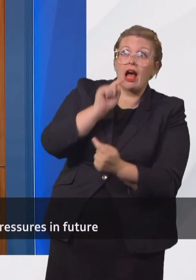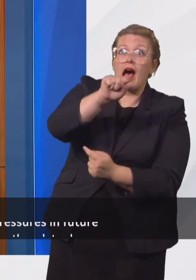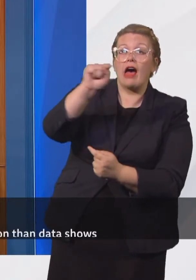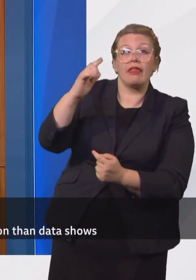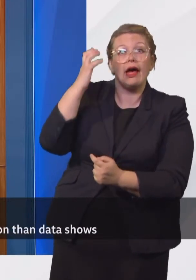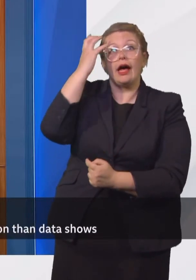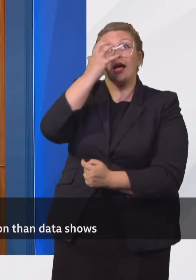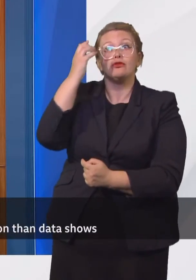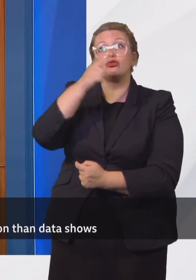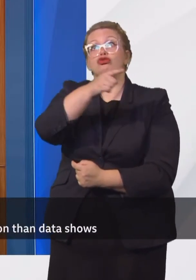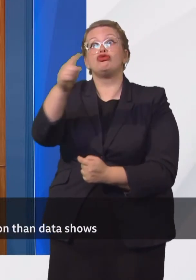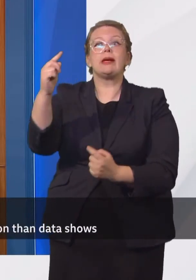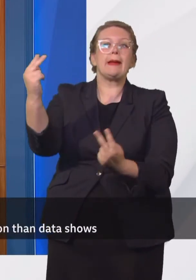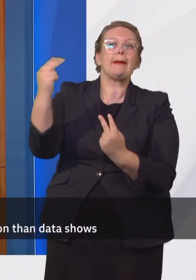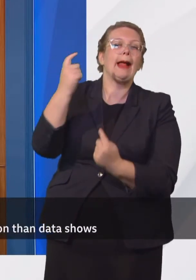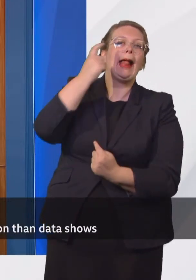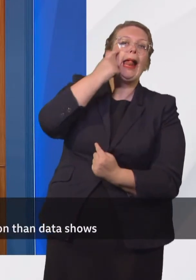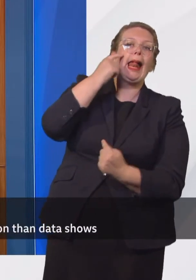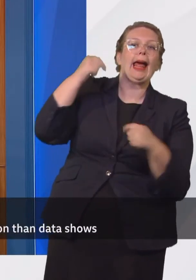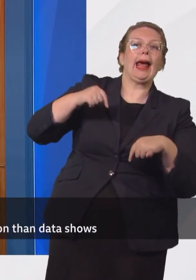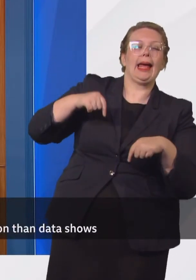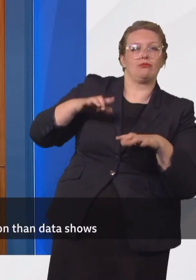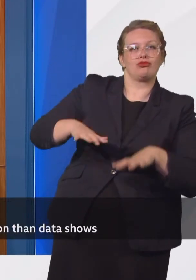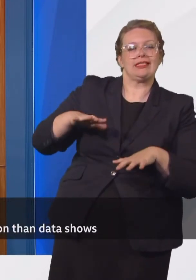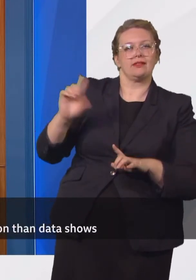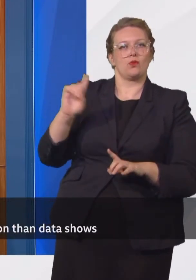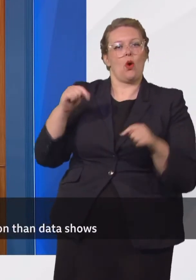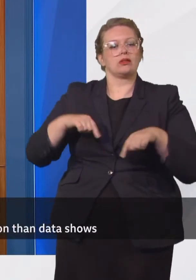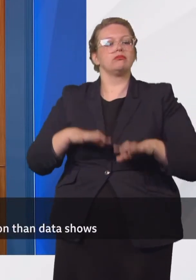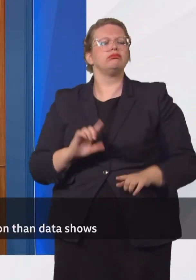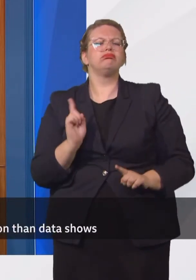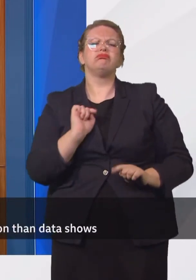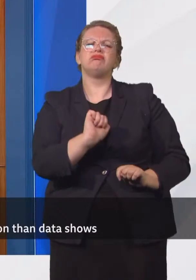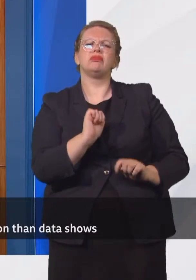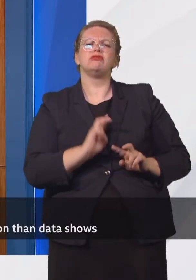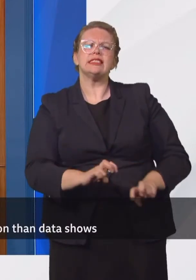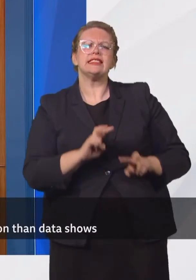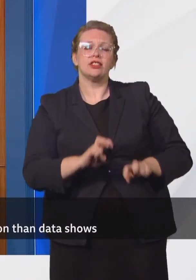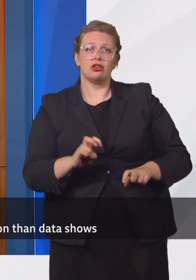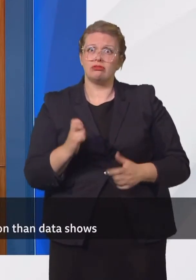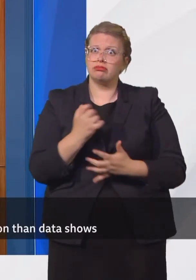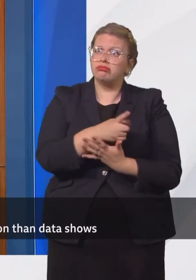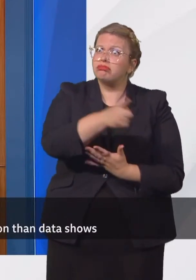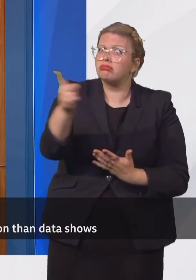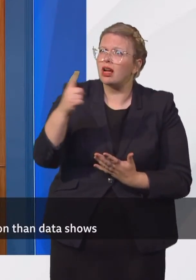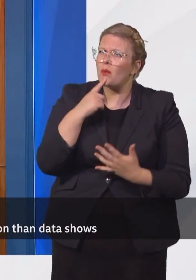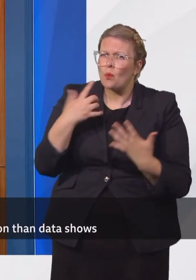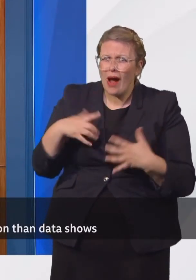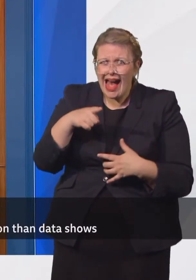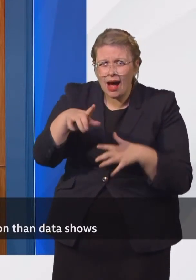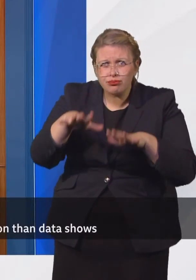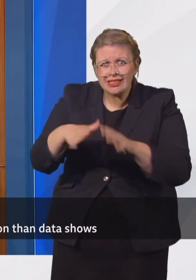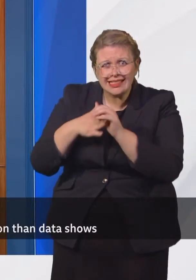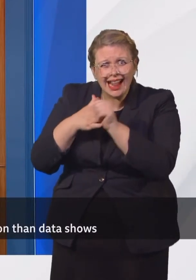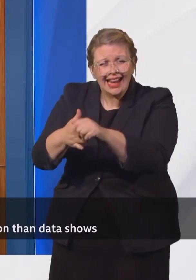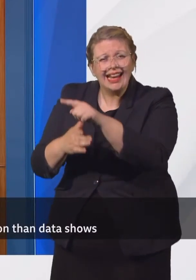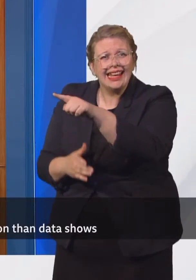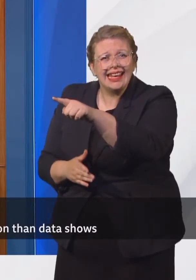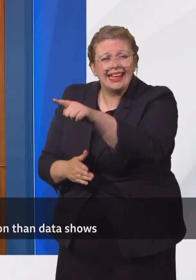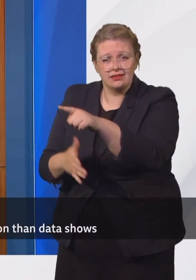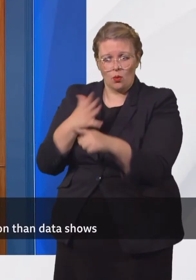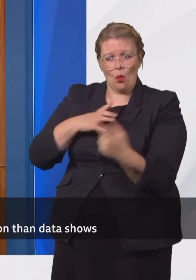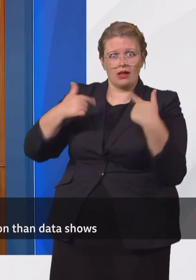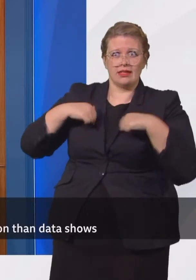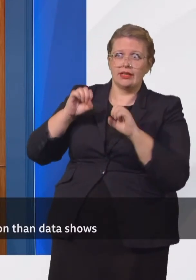around the world are constantly asking and saying, wow, you're getting on with that already. When can you share